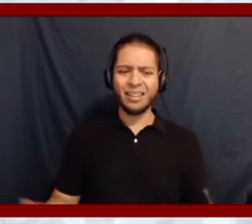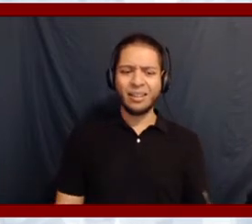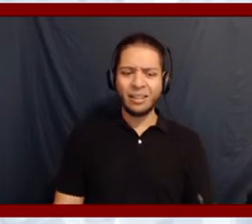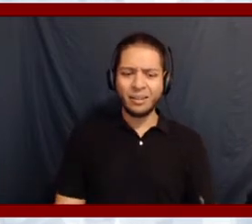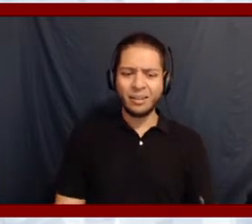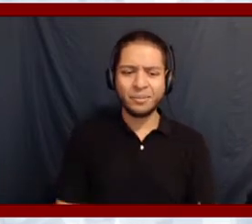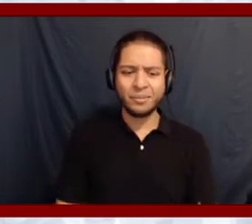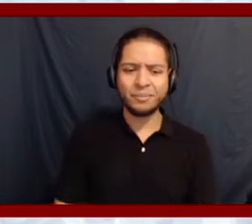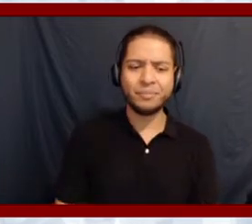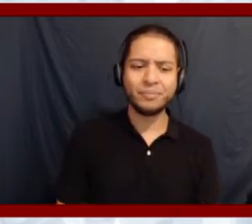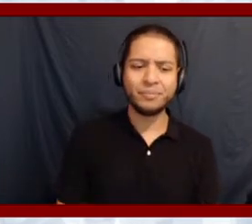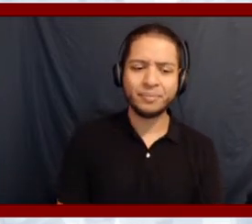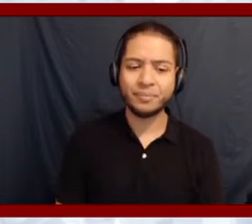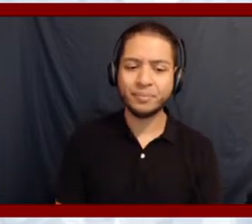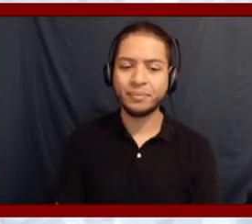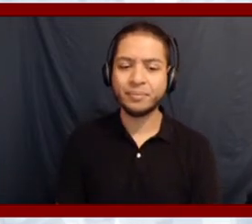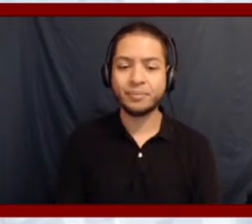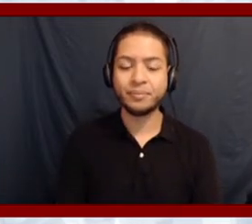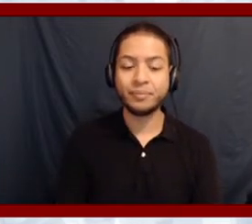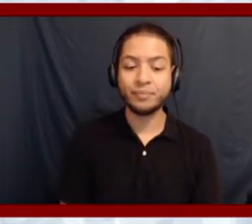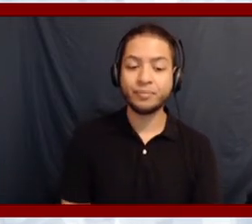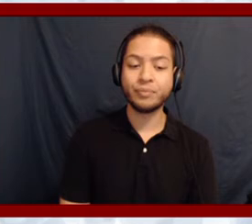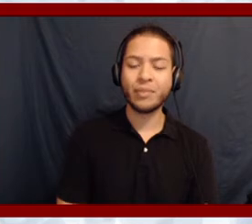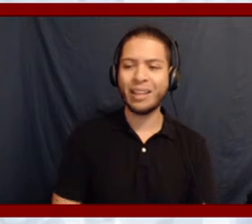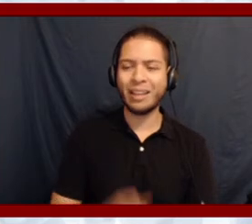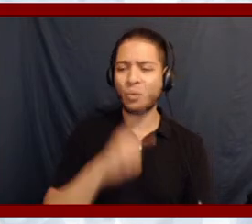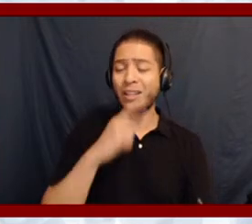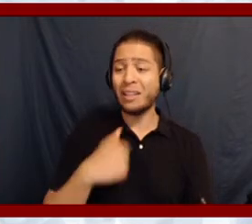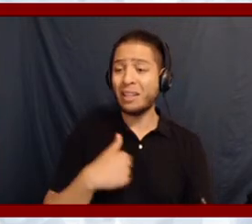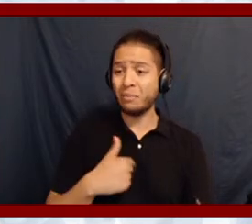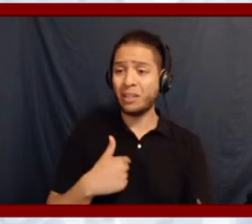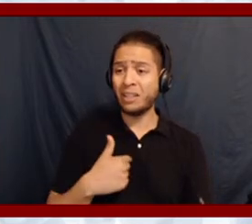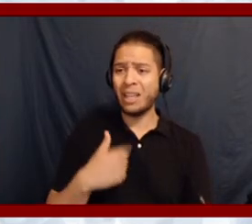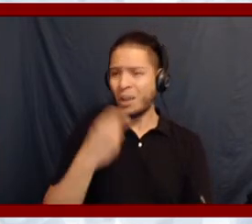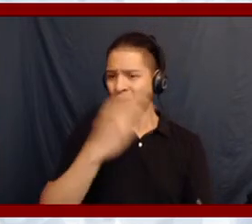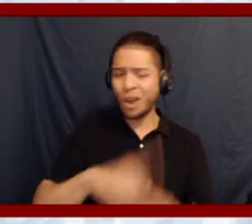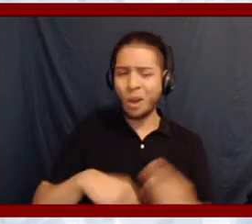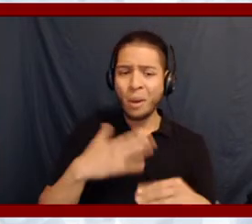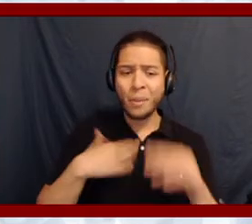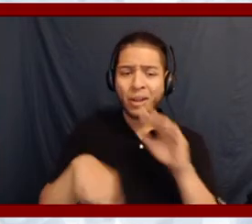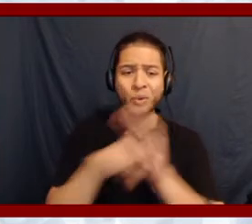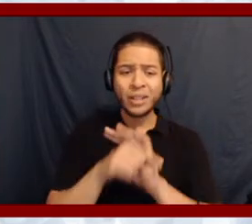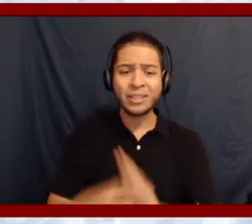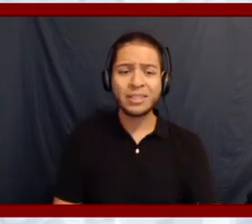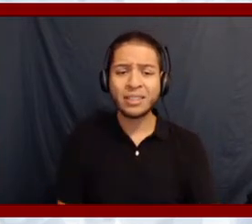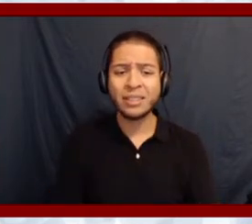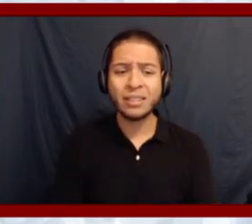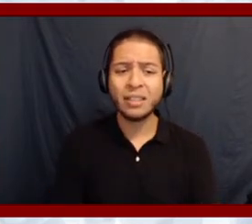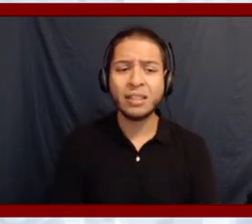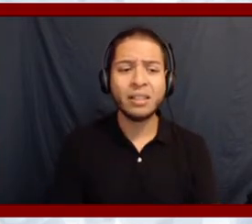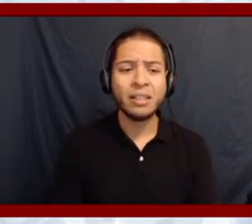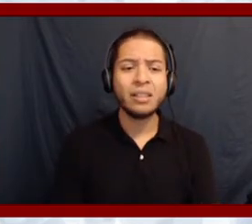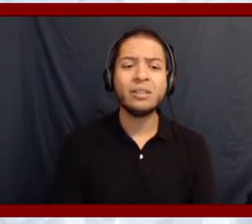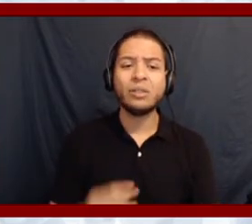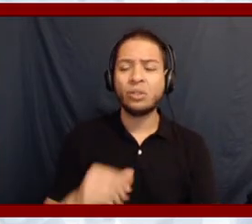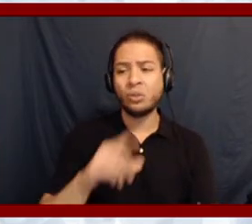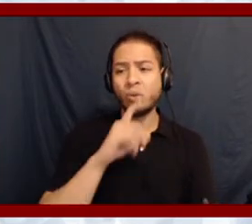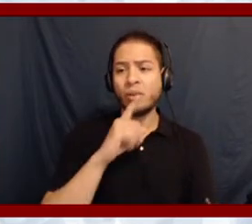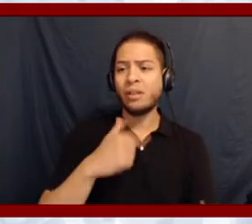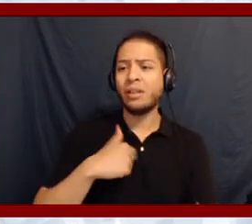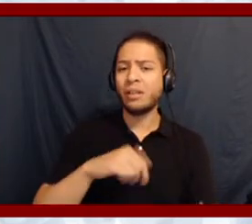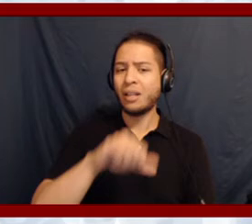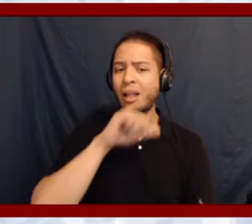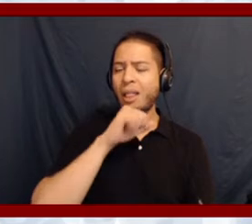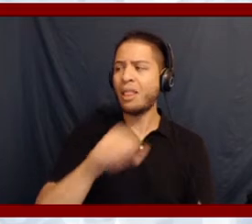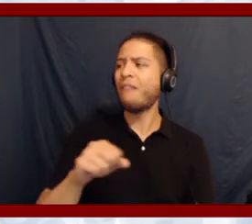yeah. I asking me about my grades, you know, it's really a hard dynamic, and that disproportionate impact again falls on community of color. So I love that you spoke to that very